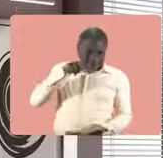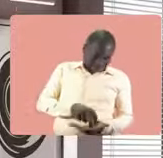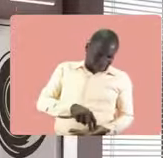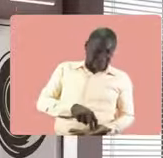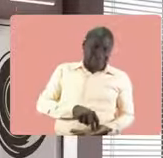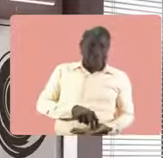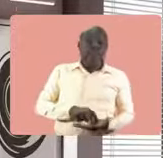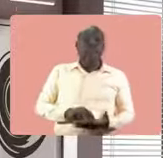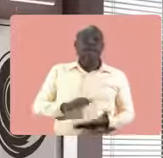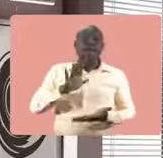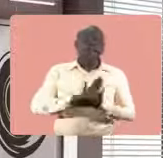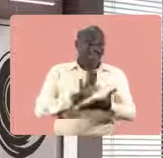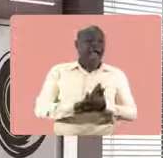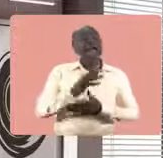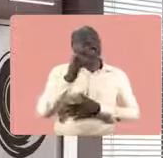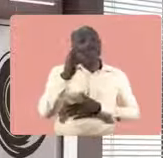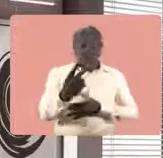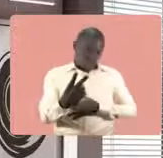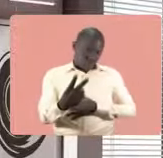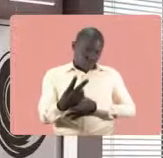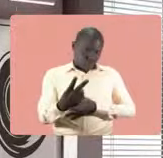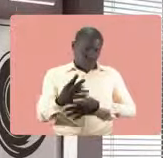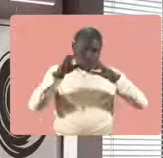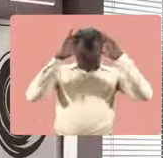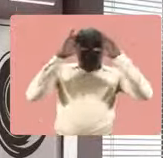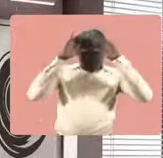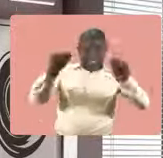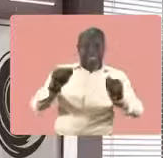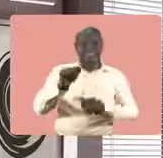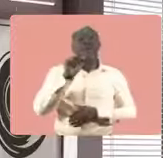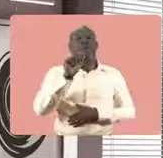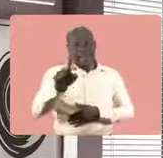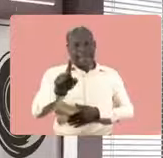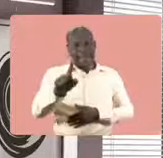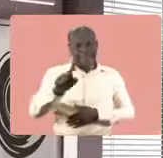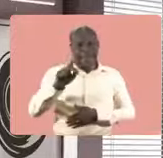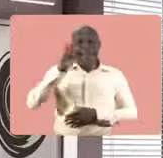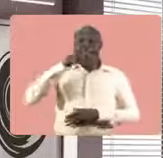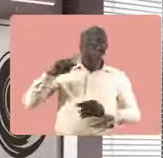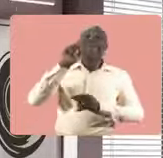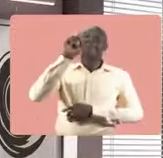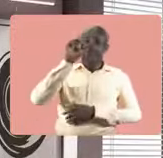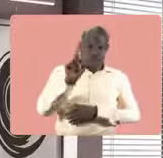wo president de ana afi parliament enso ede